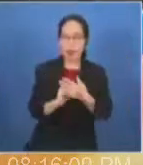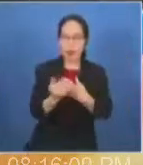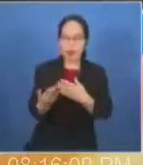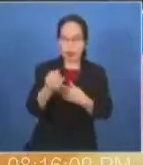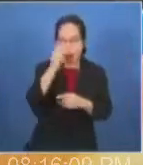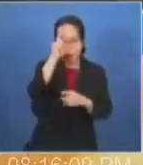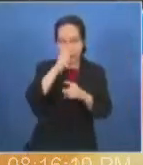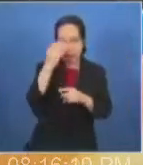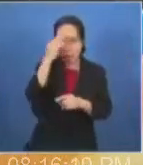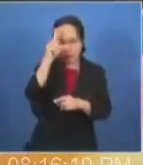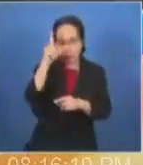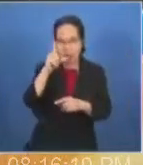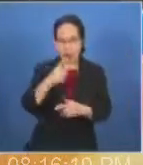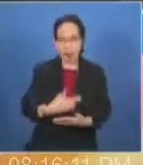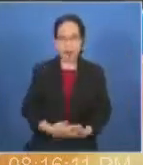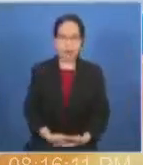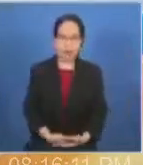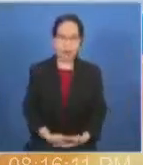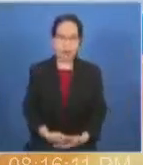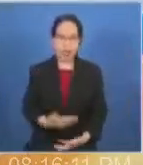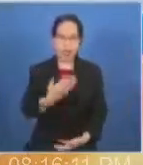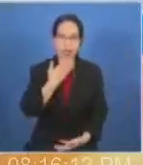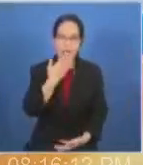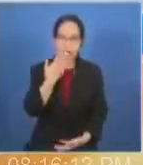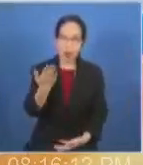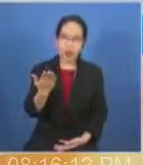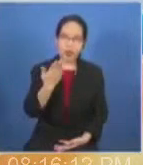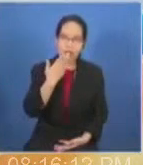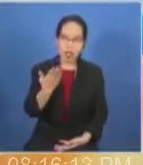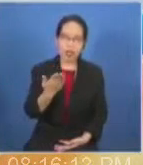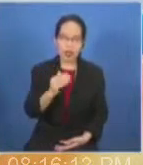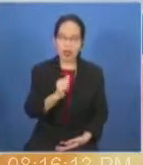Thanks be to God. Back to you, Kuya.